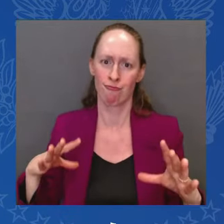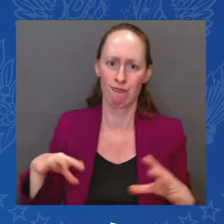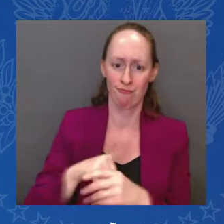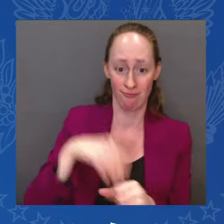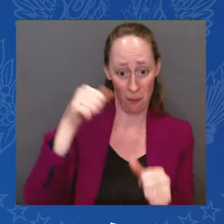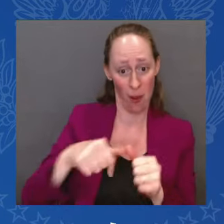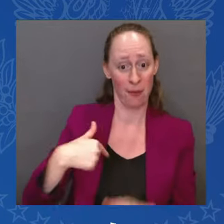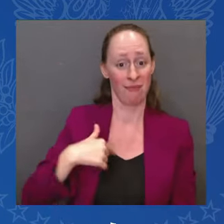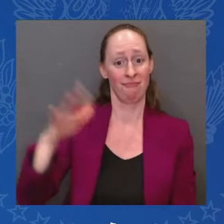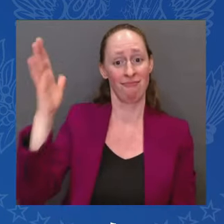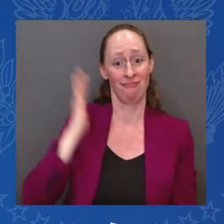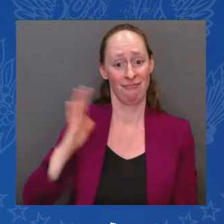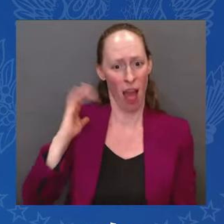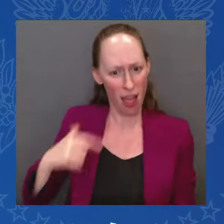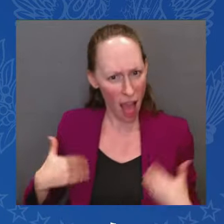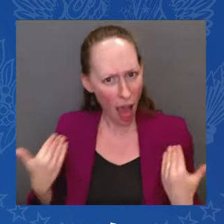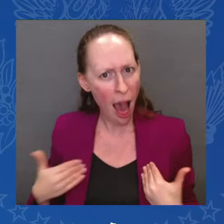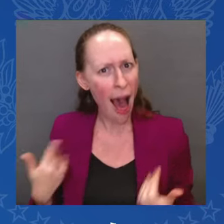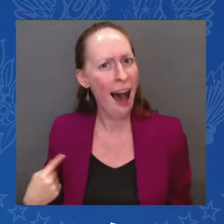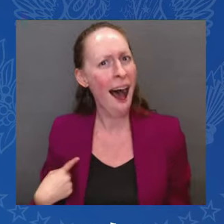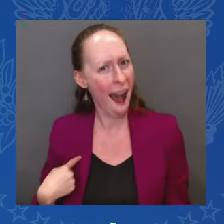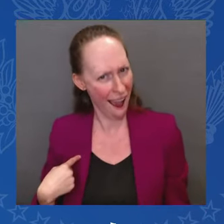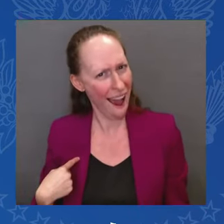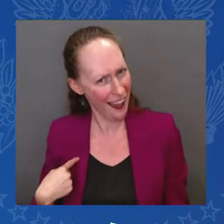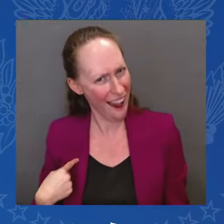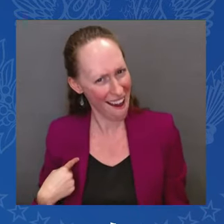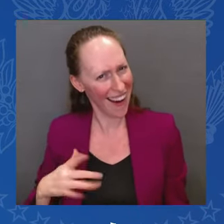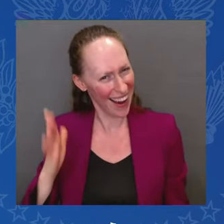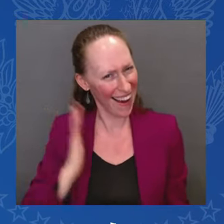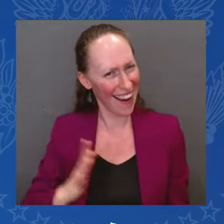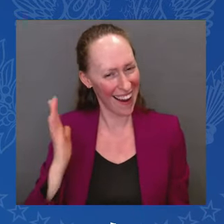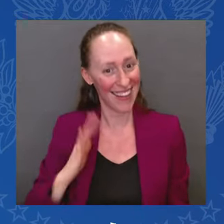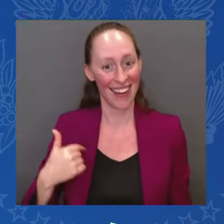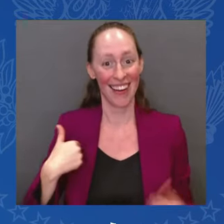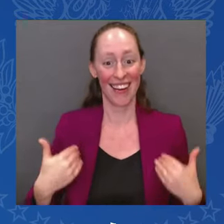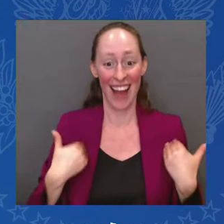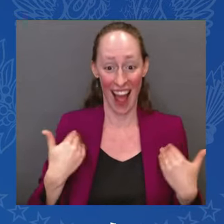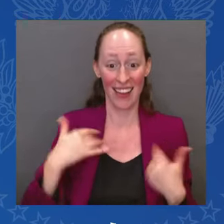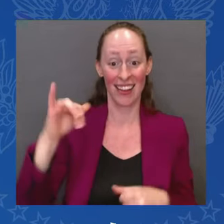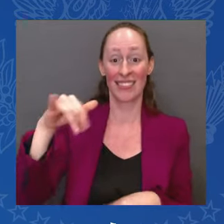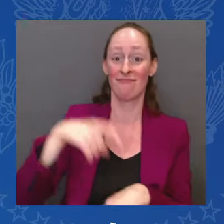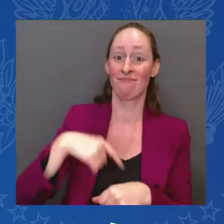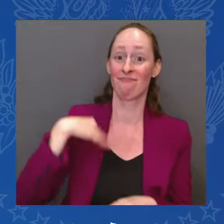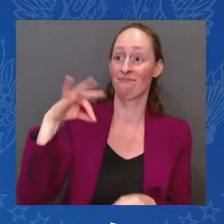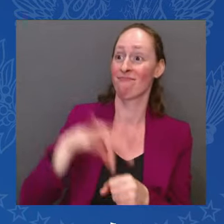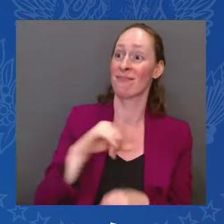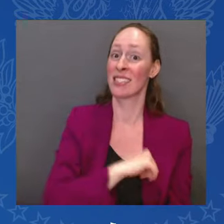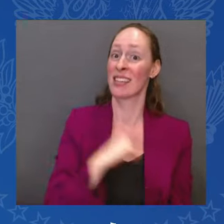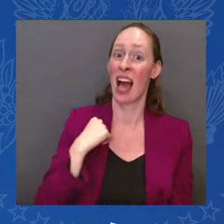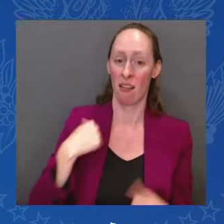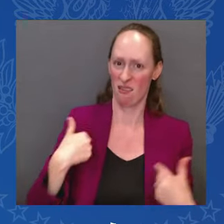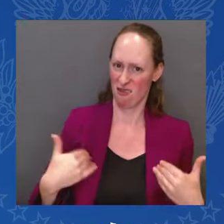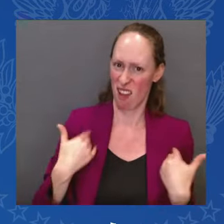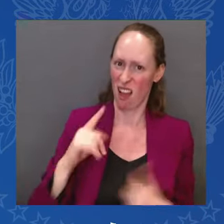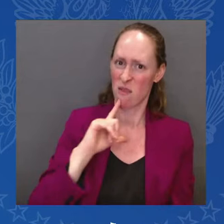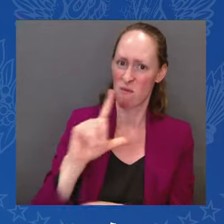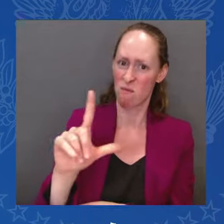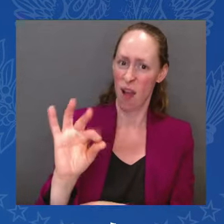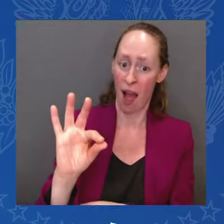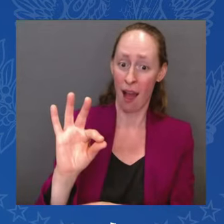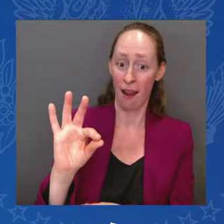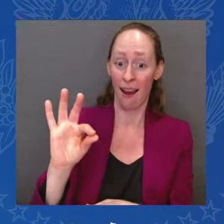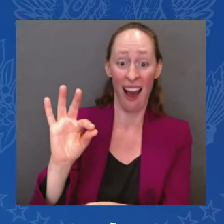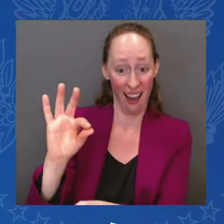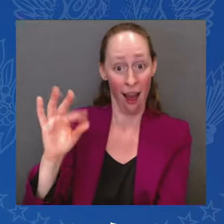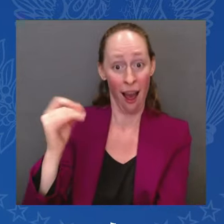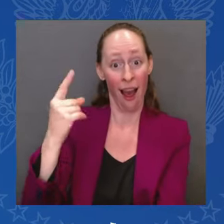We have something in common. I got elected to the Senate when I was 29 years old. The only difference was he was eligible when he got elected to take office.